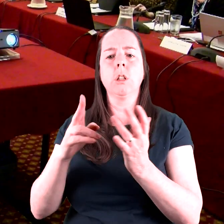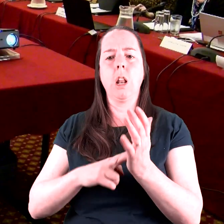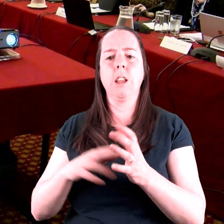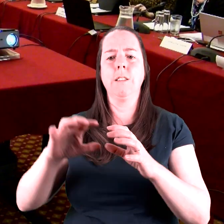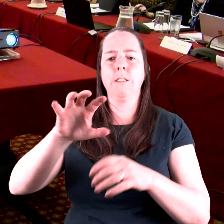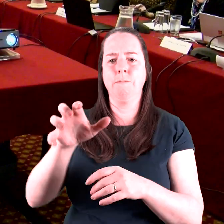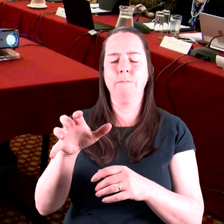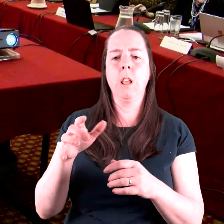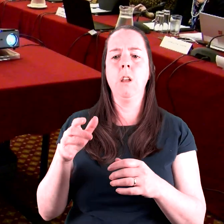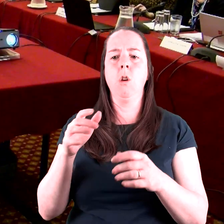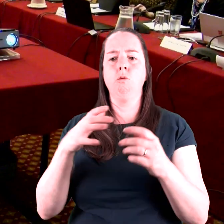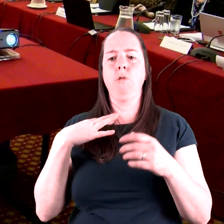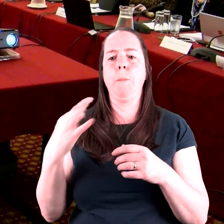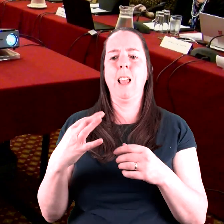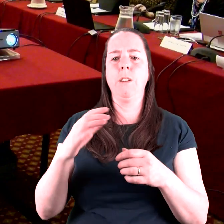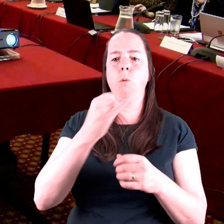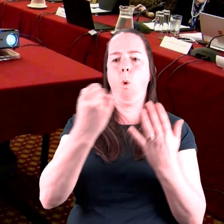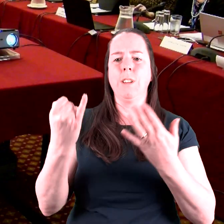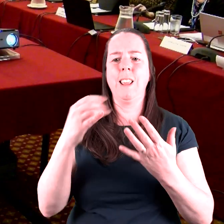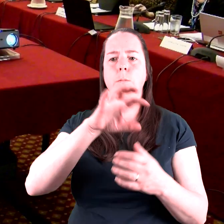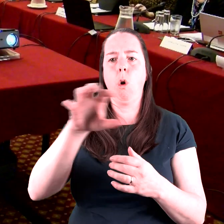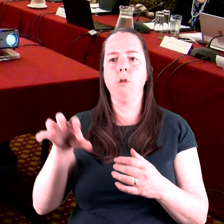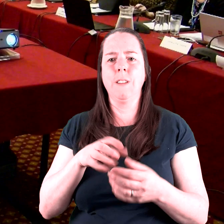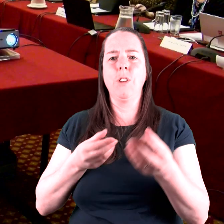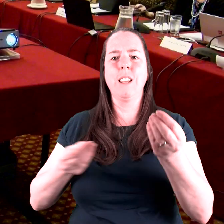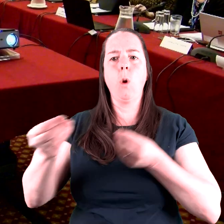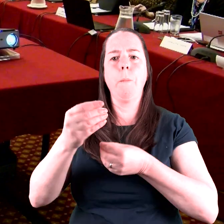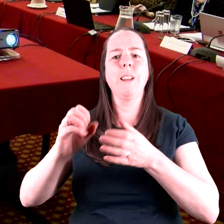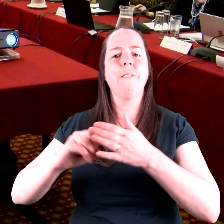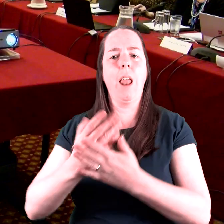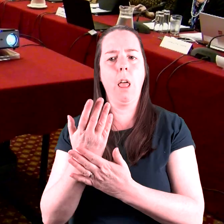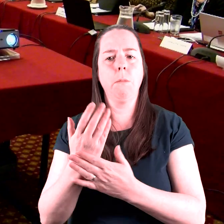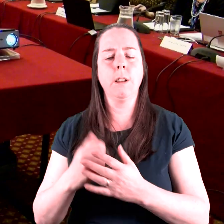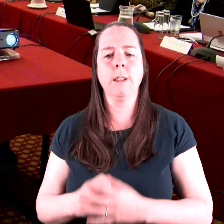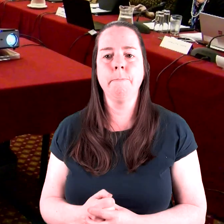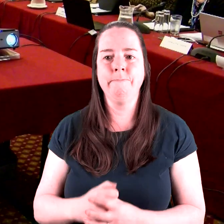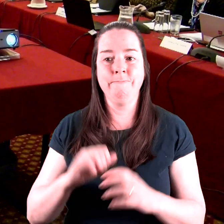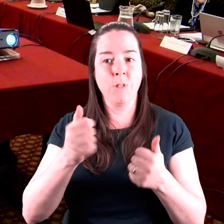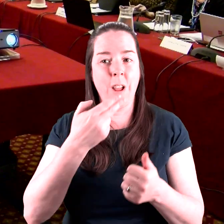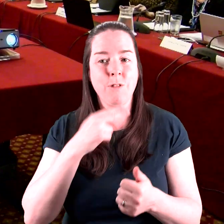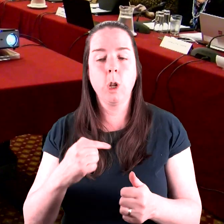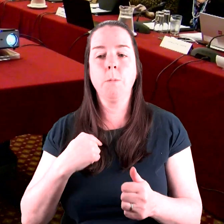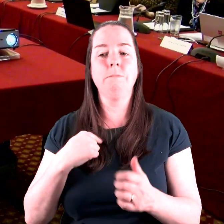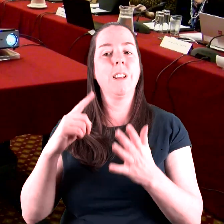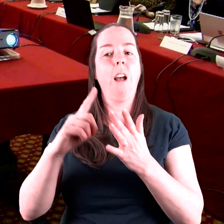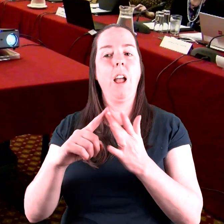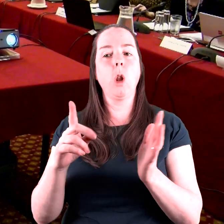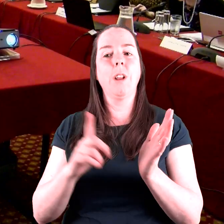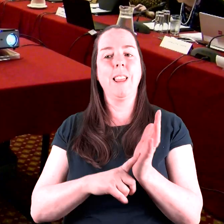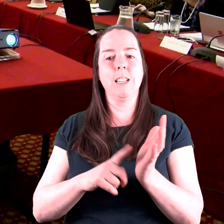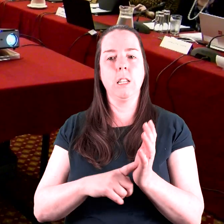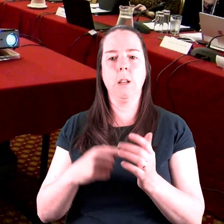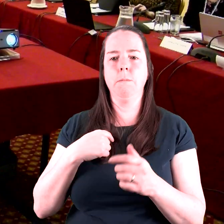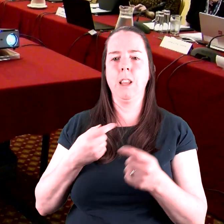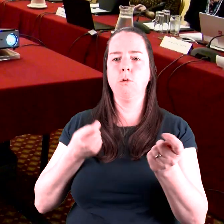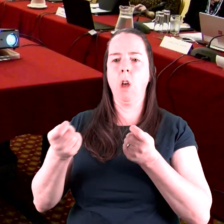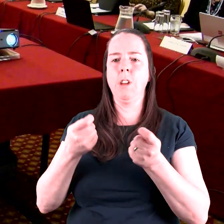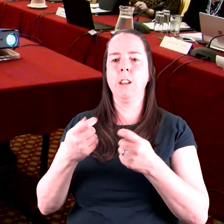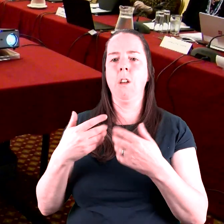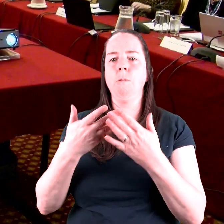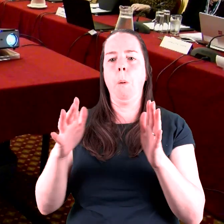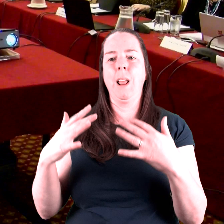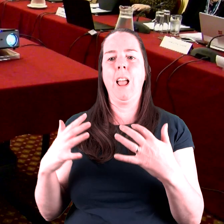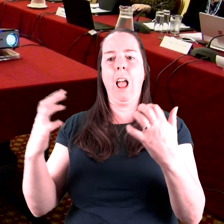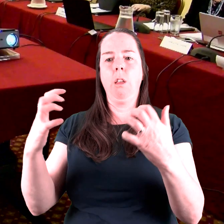representing all 6 boroughs for economic development. Good afternoon, I'm Iona Liddington. I'm Director of Public